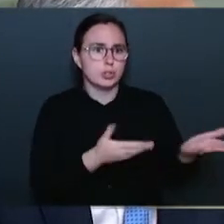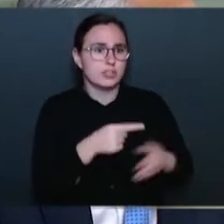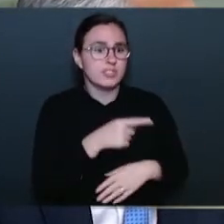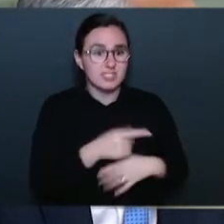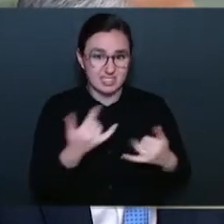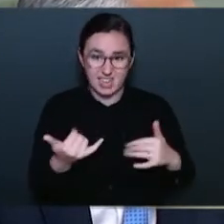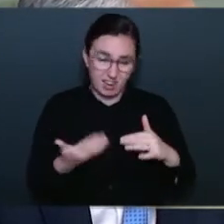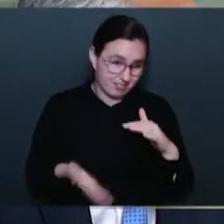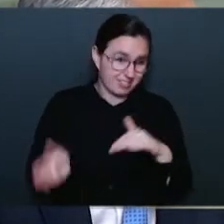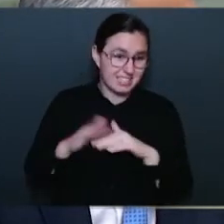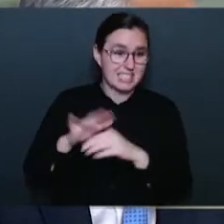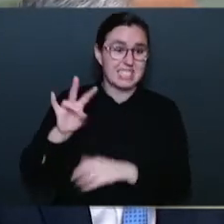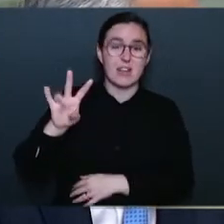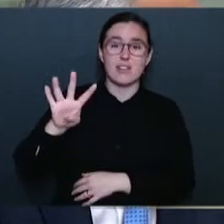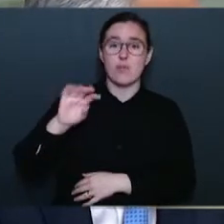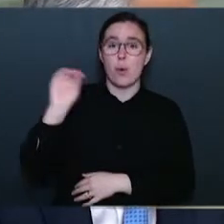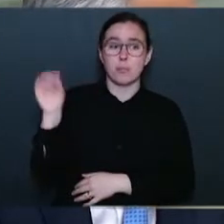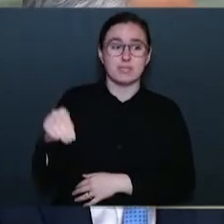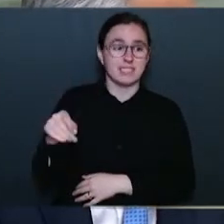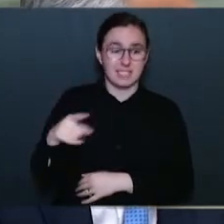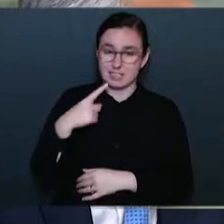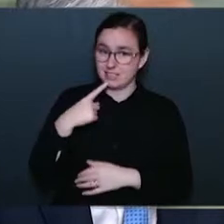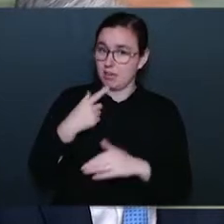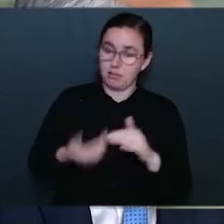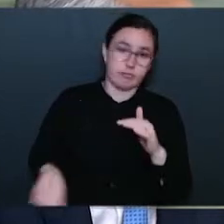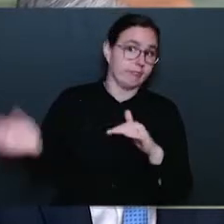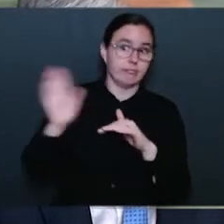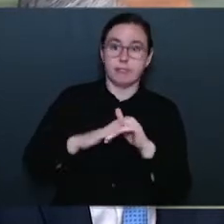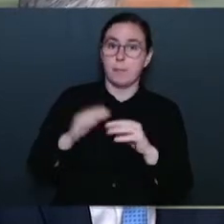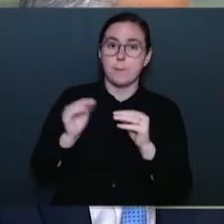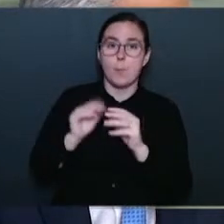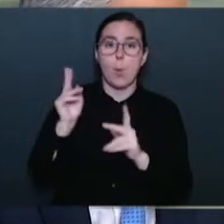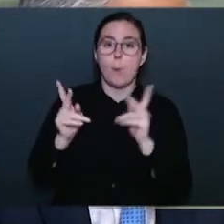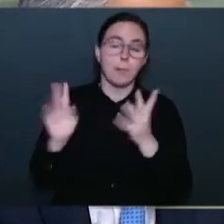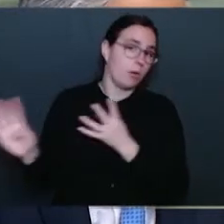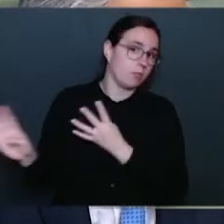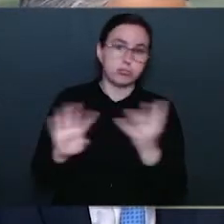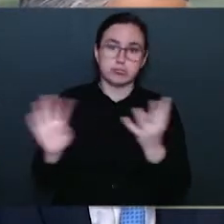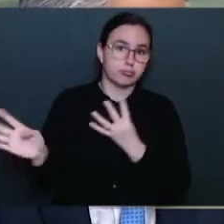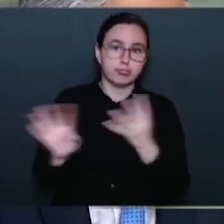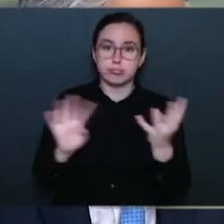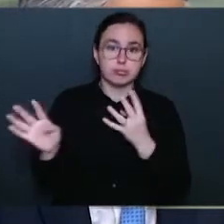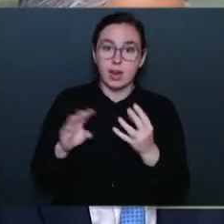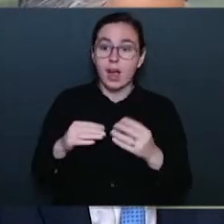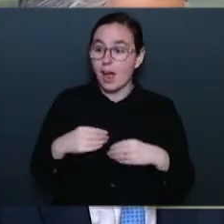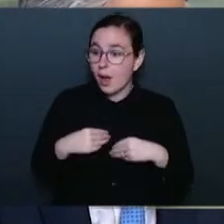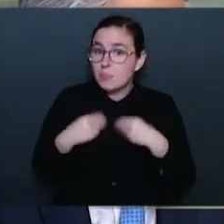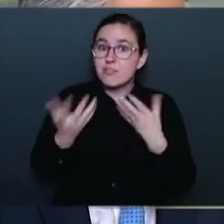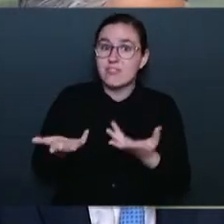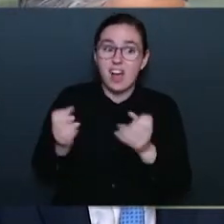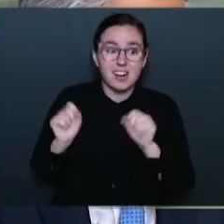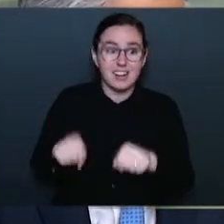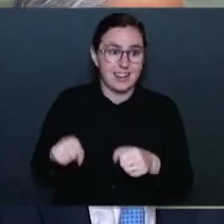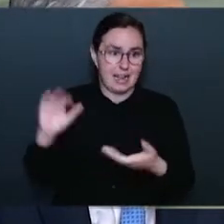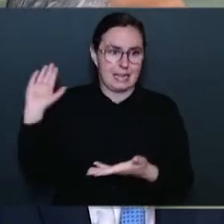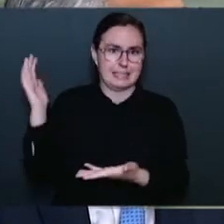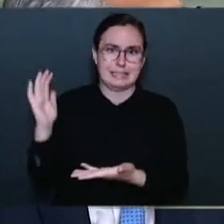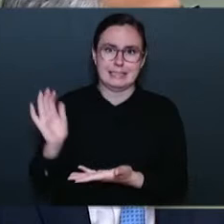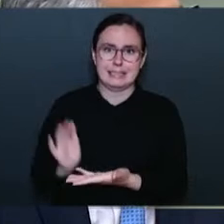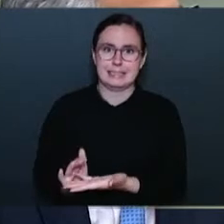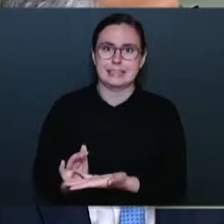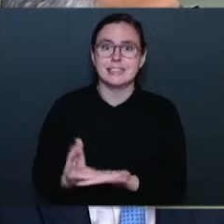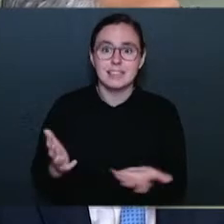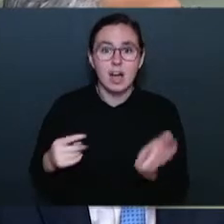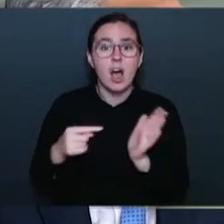identified significant reduction of capacity to provide services and given that the current affordability crisis has major impacts for the